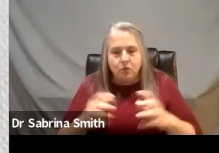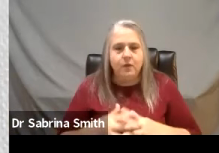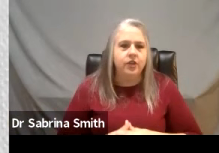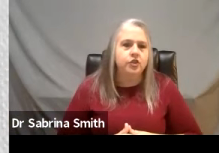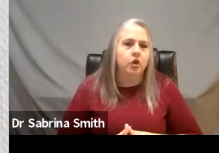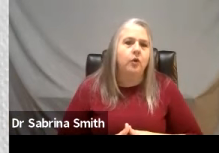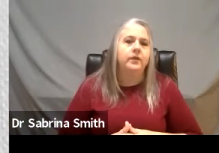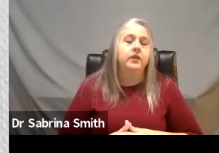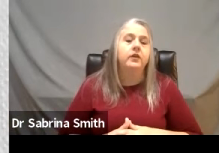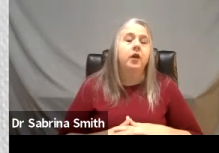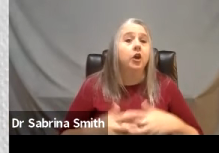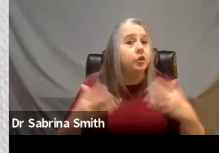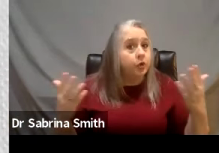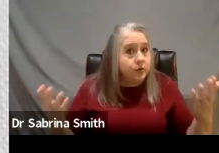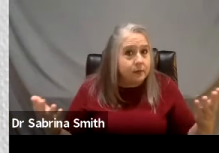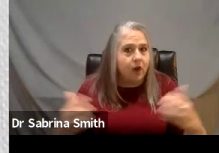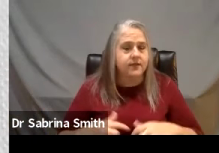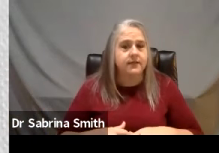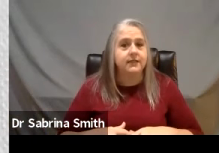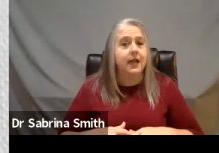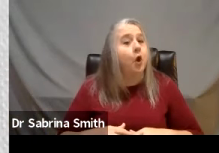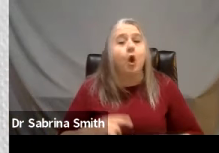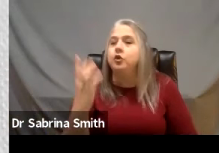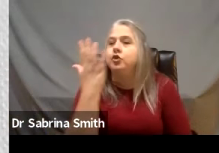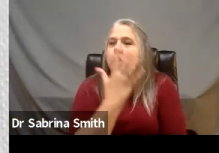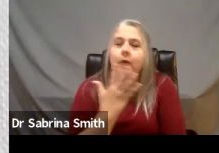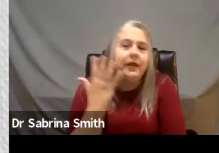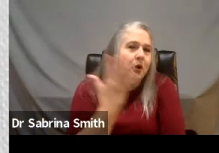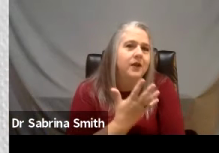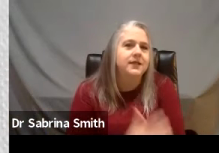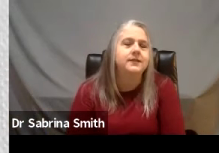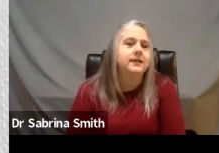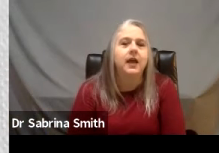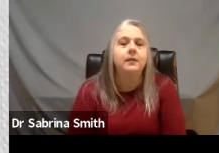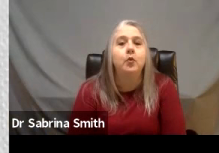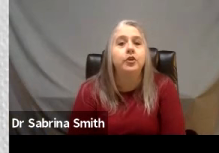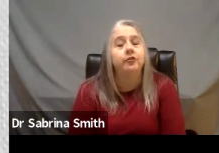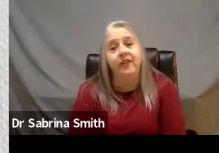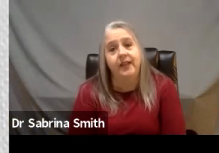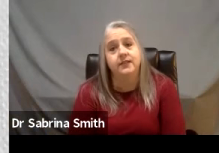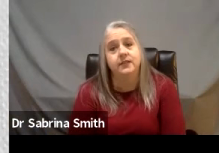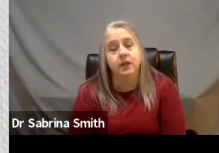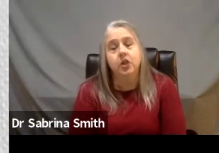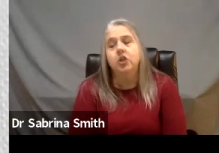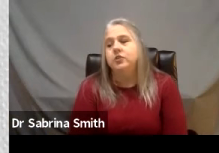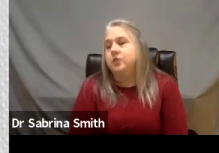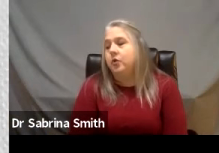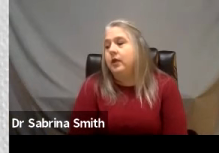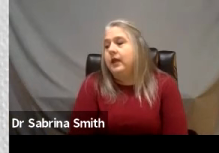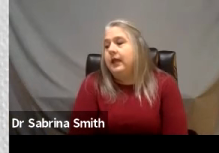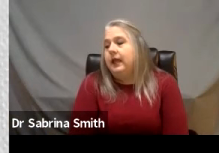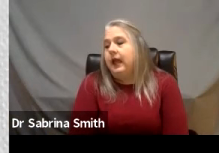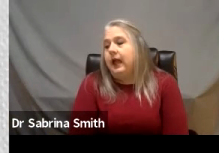time is more about control. Are you using processing time? Are you showing processing time on your face?